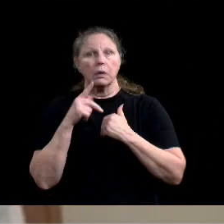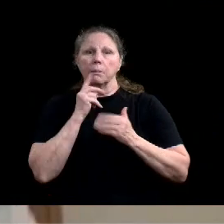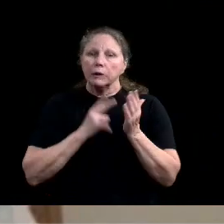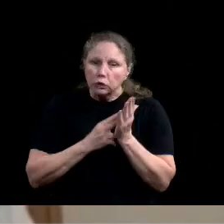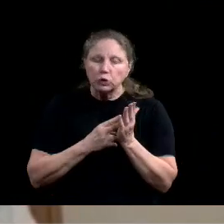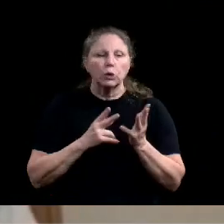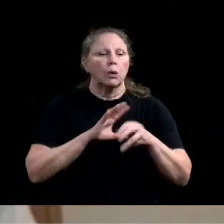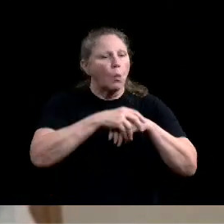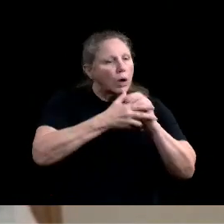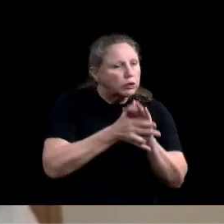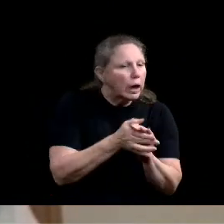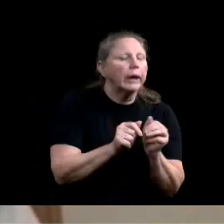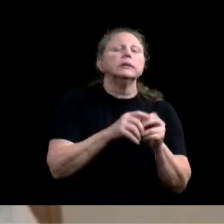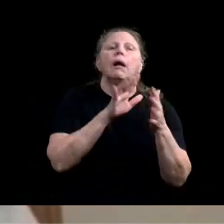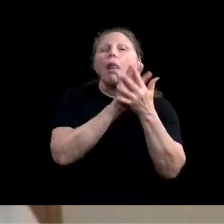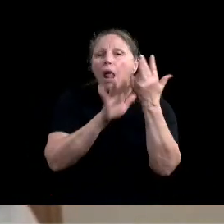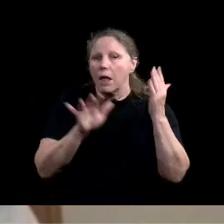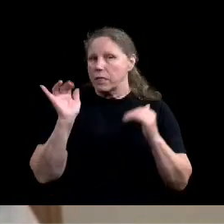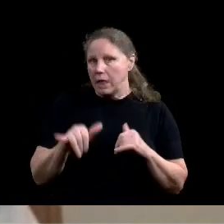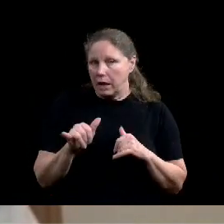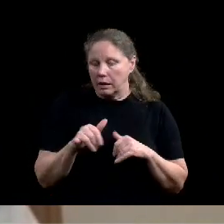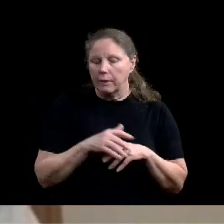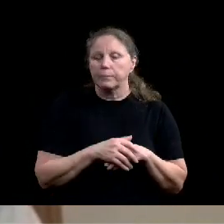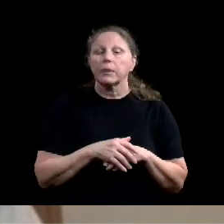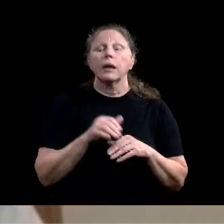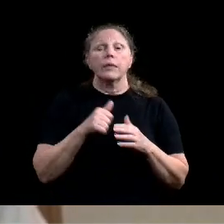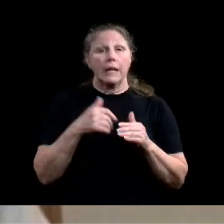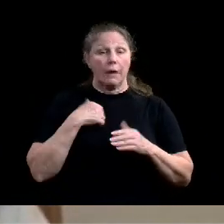our behavior in ways that